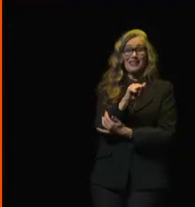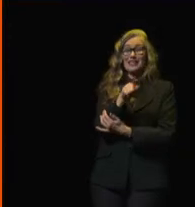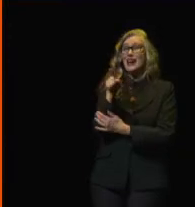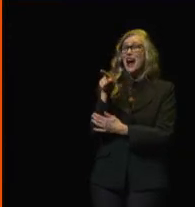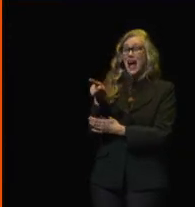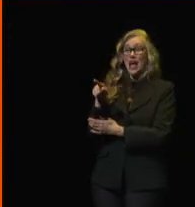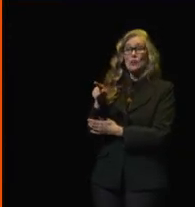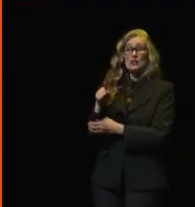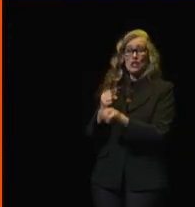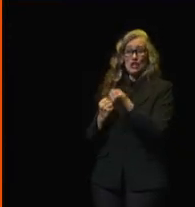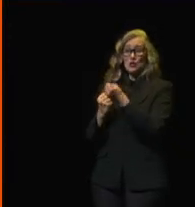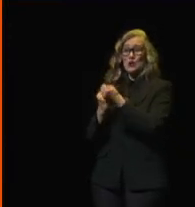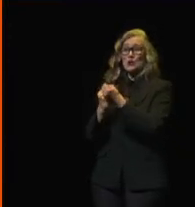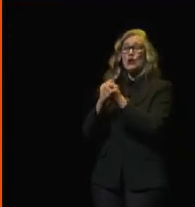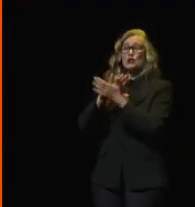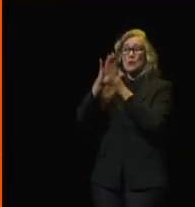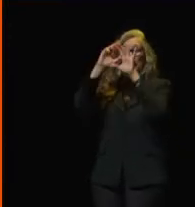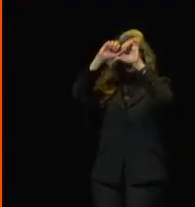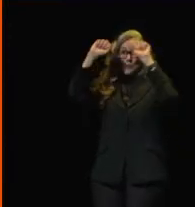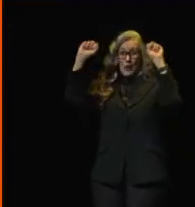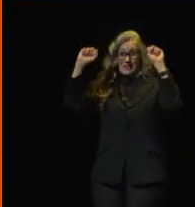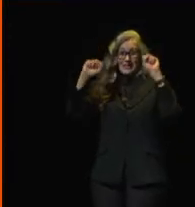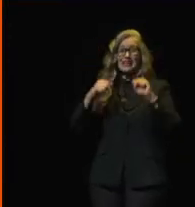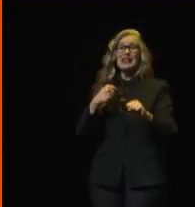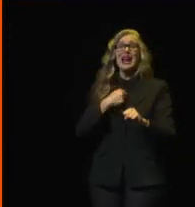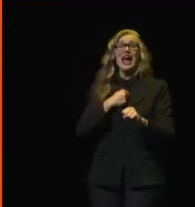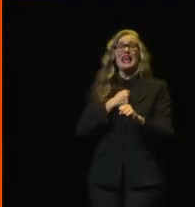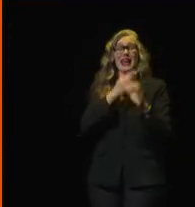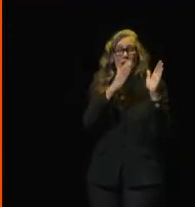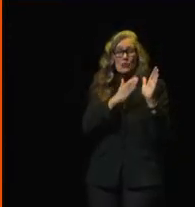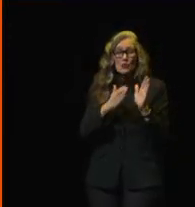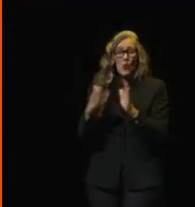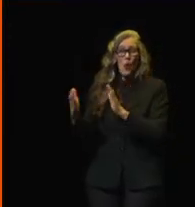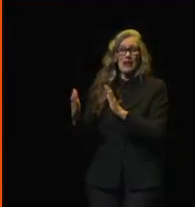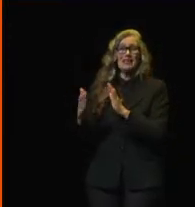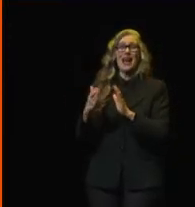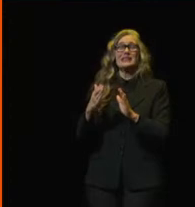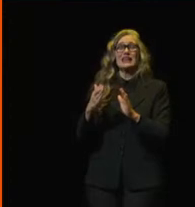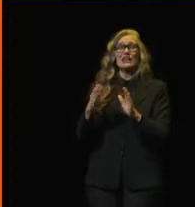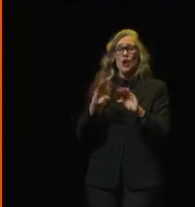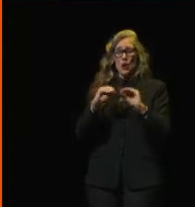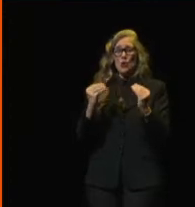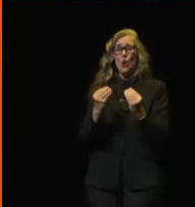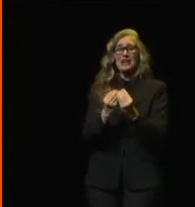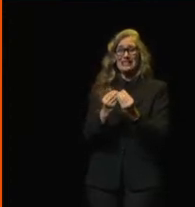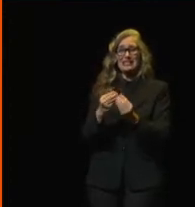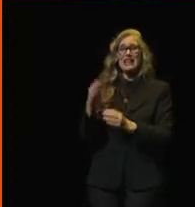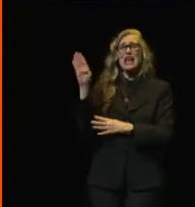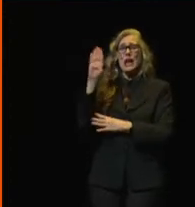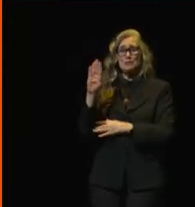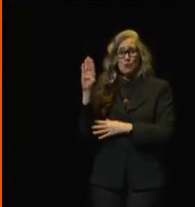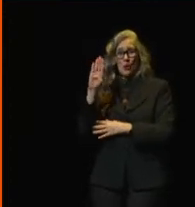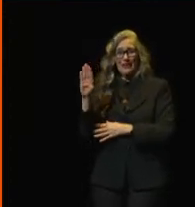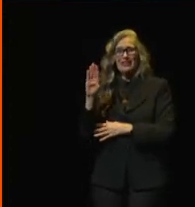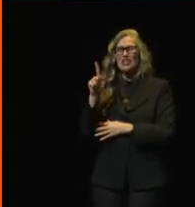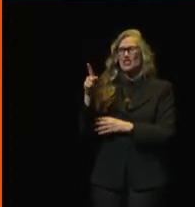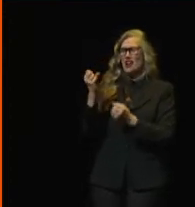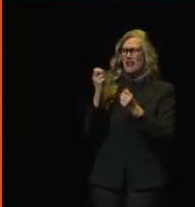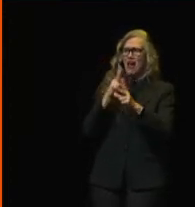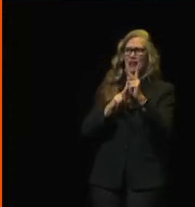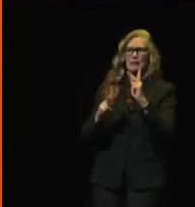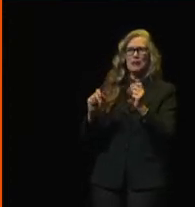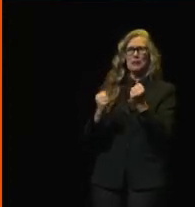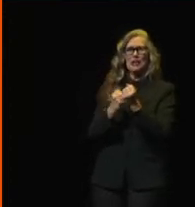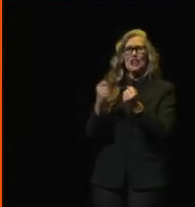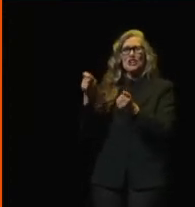Brooklyn along with a teacher friend of mine. She had tons of people supporting her, but thanks to Ady's introduction, she wrote back with these words, "I'm